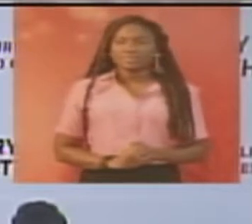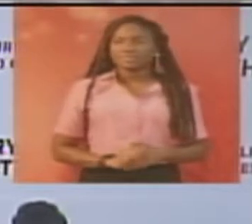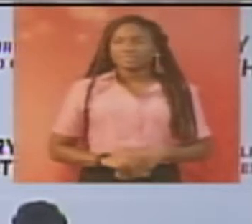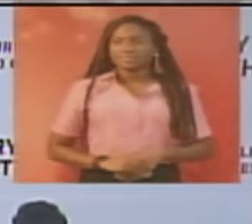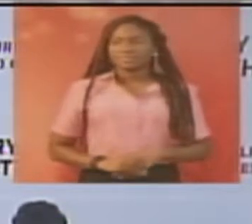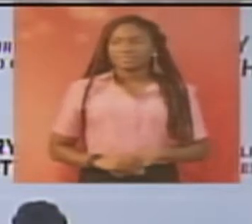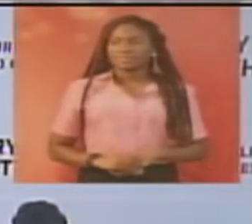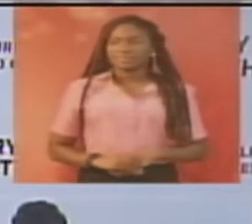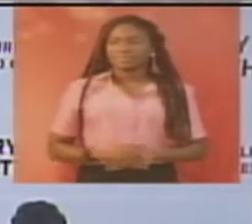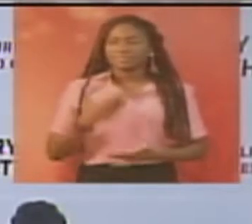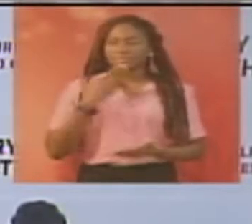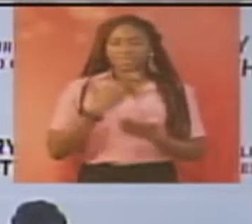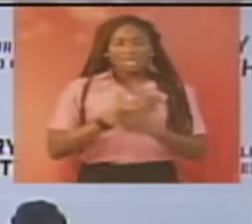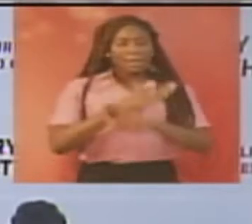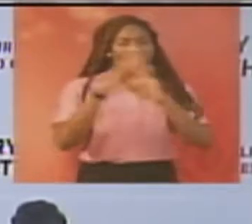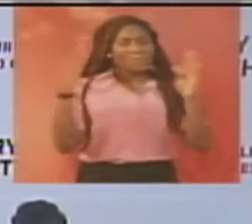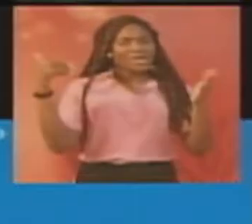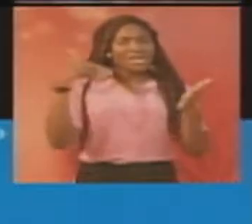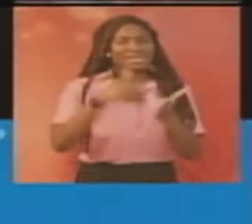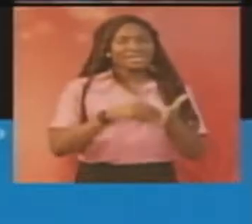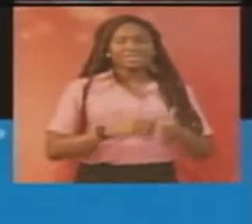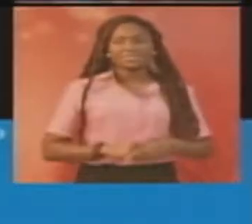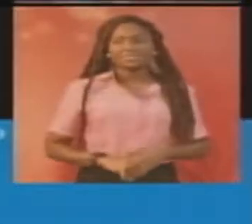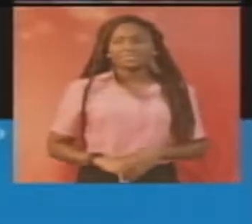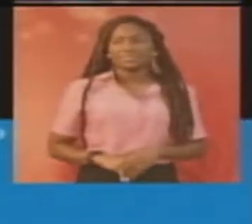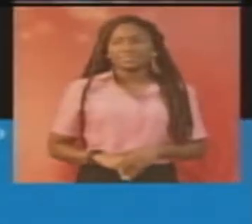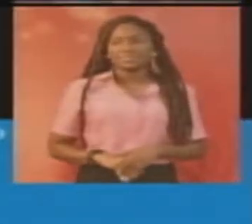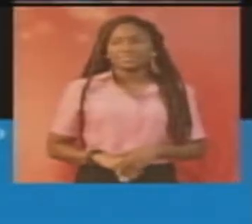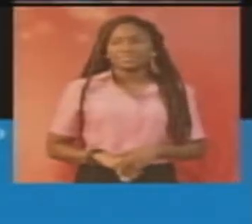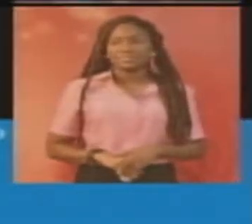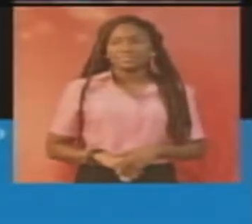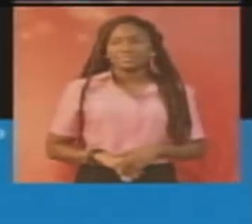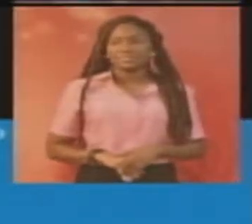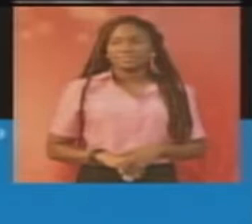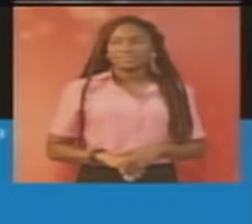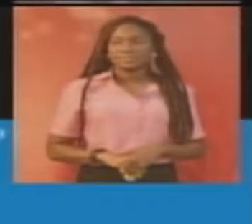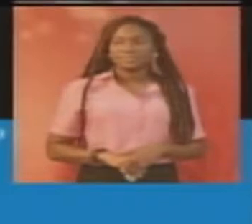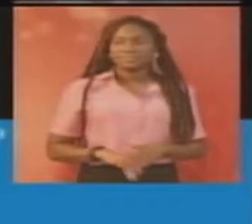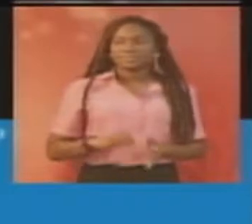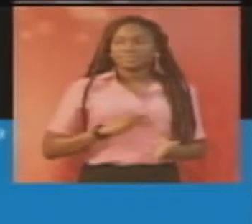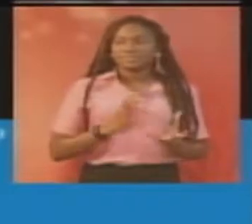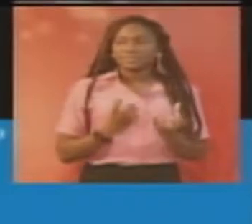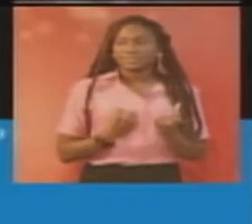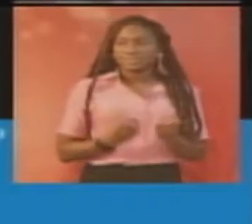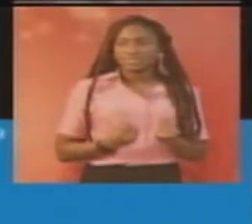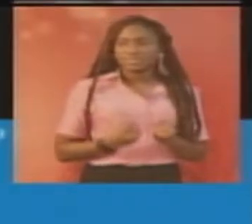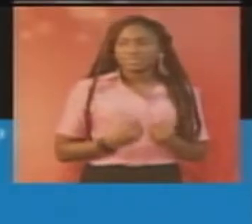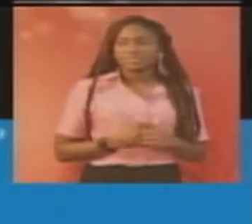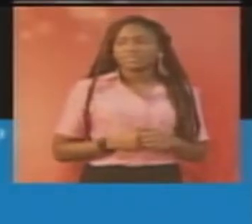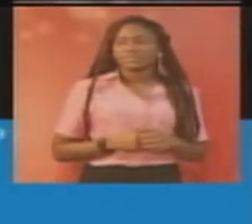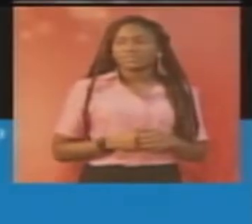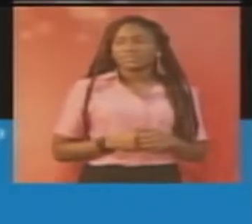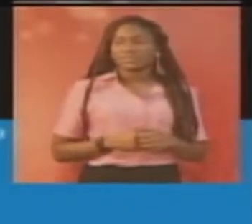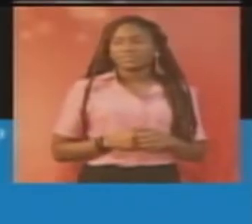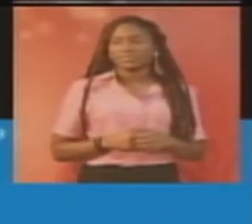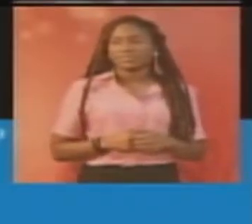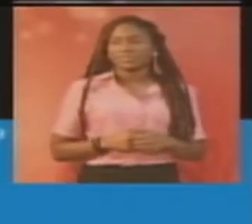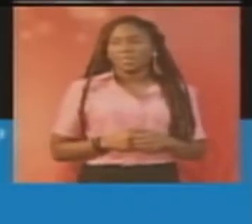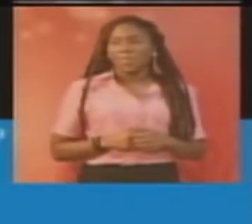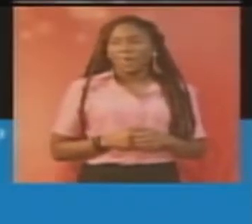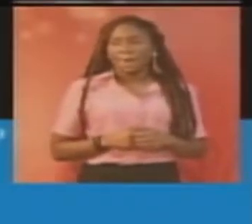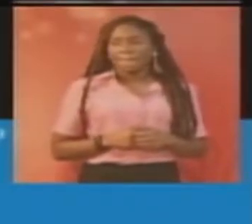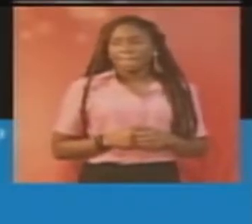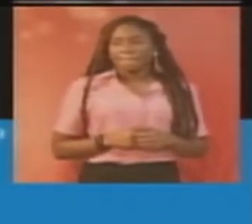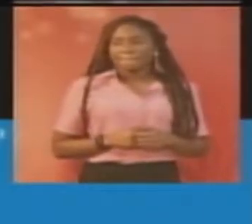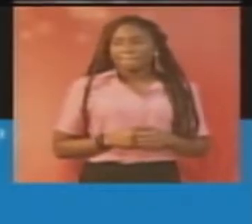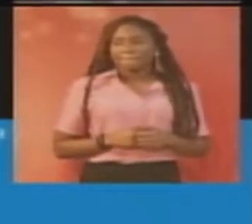Hi, good morning again. I just wanted Ms. Suchan to follow up on the 90% rate. Is it that